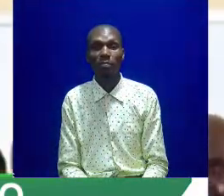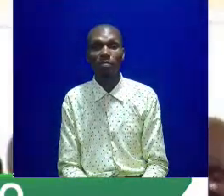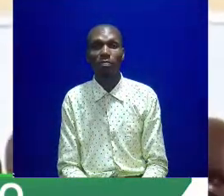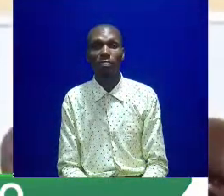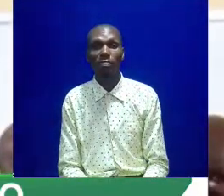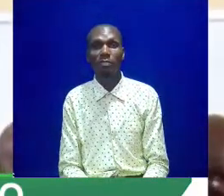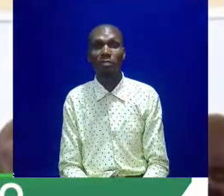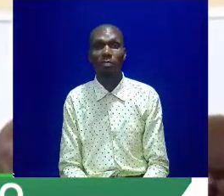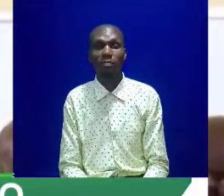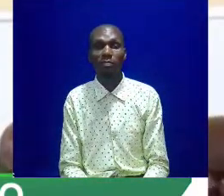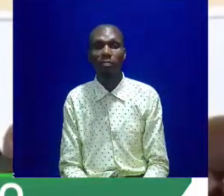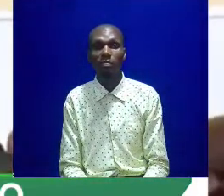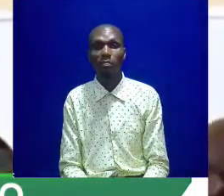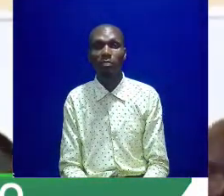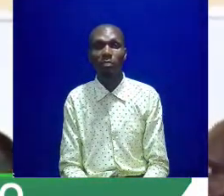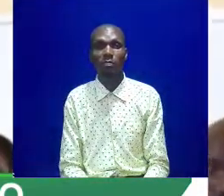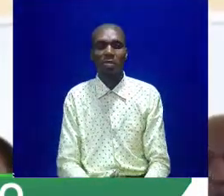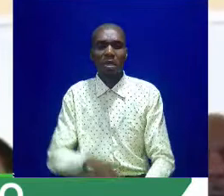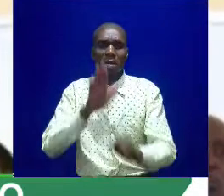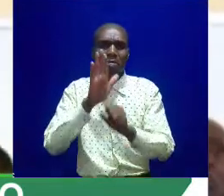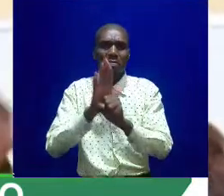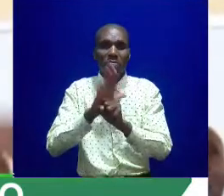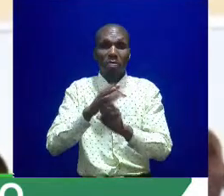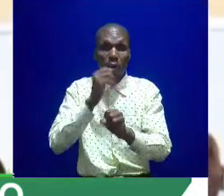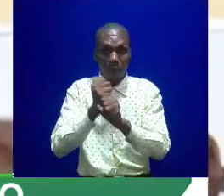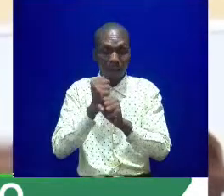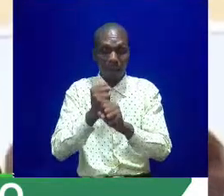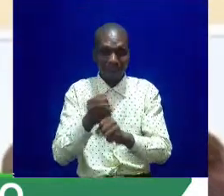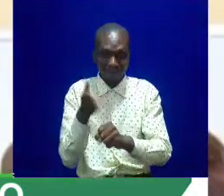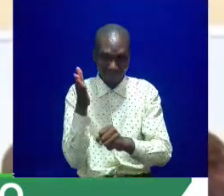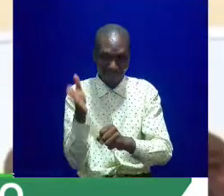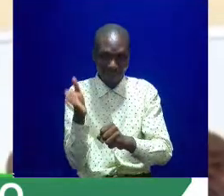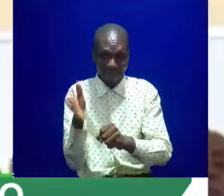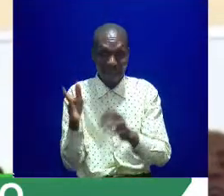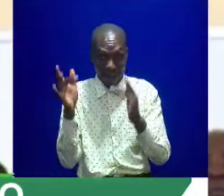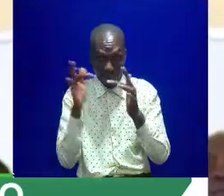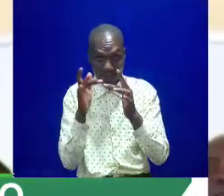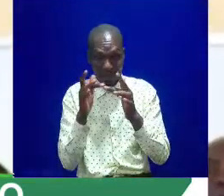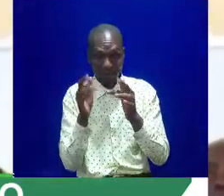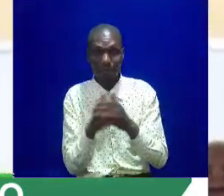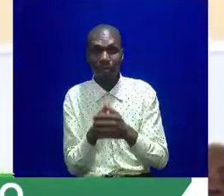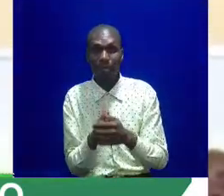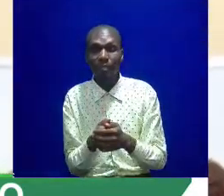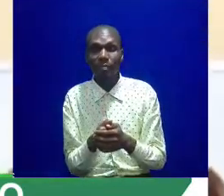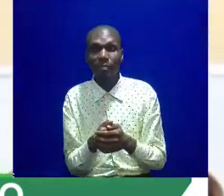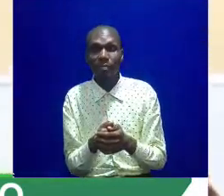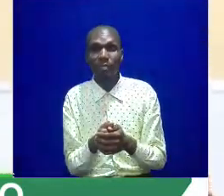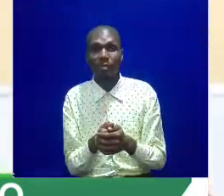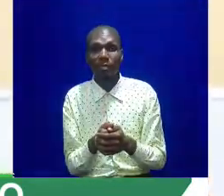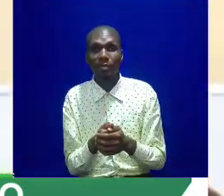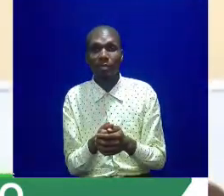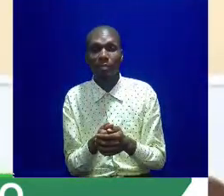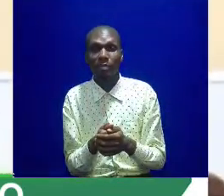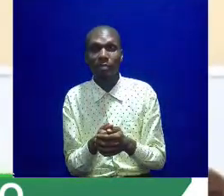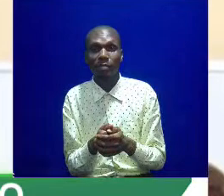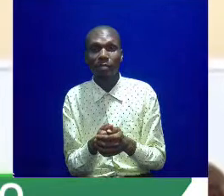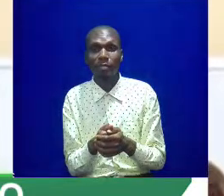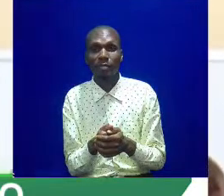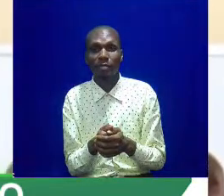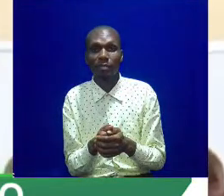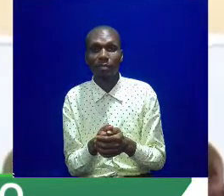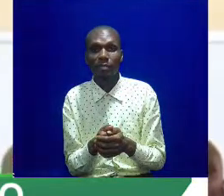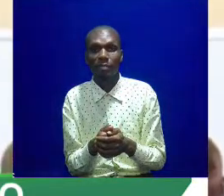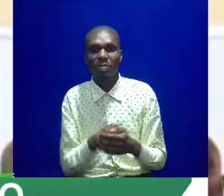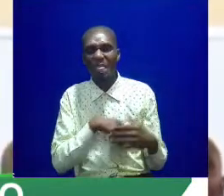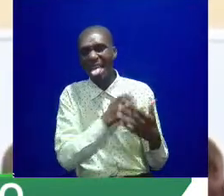There are tremendous opportunities available in the digital space today. So don't be